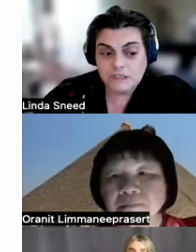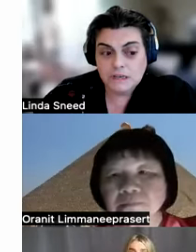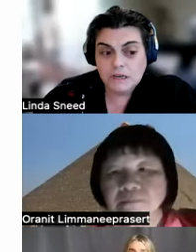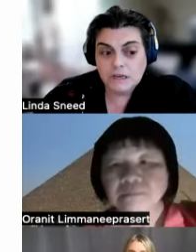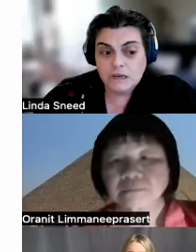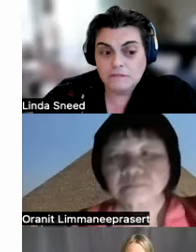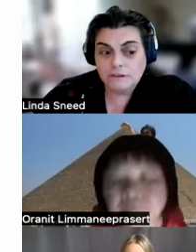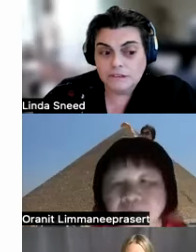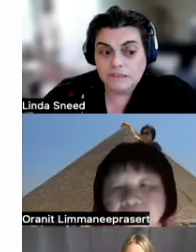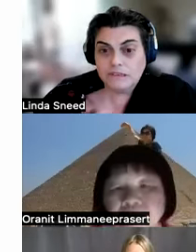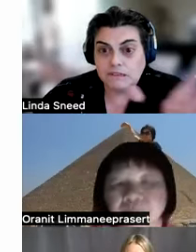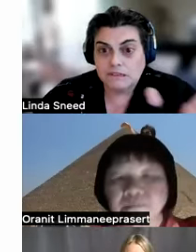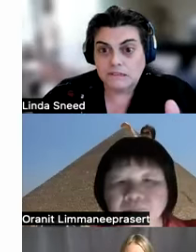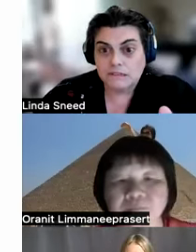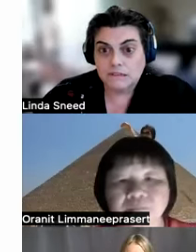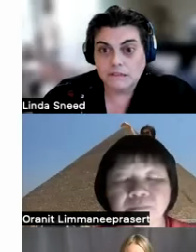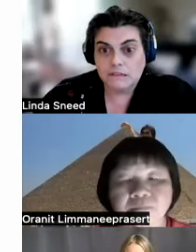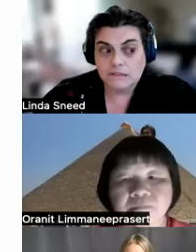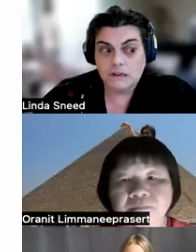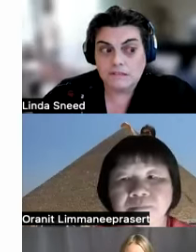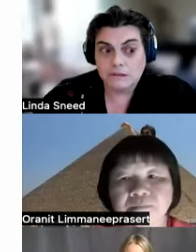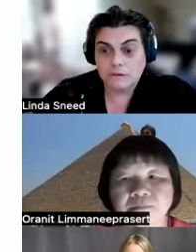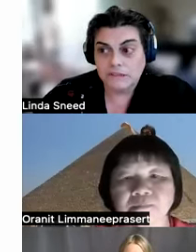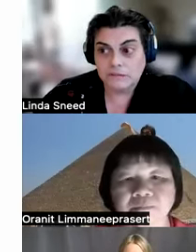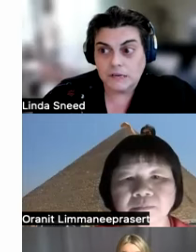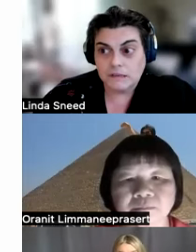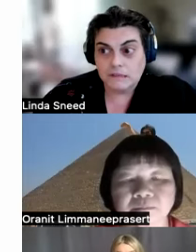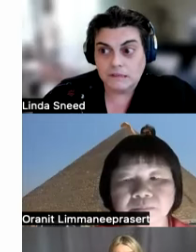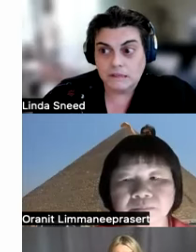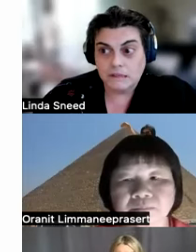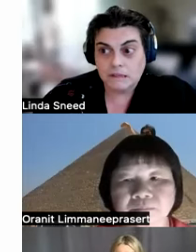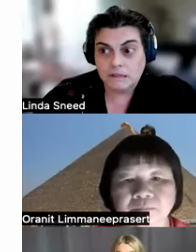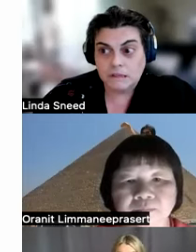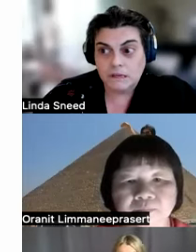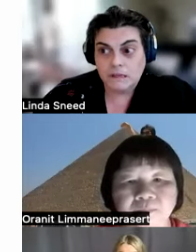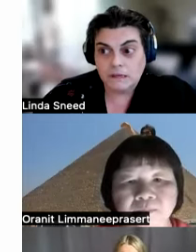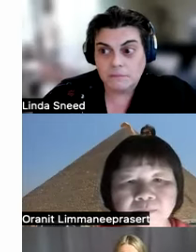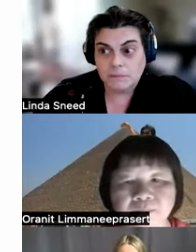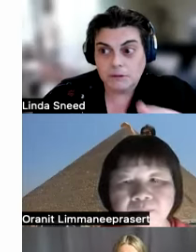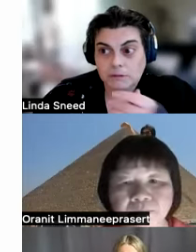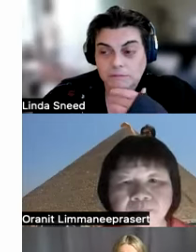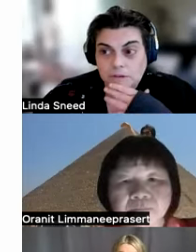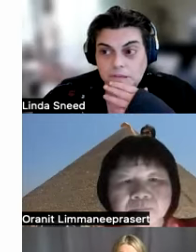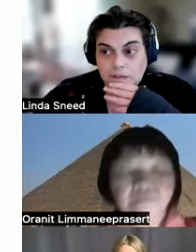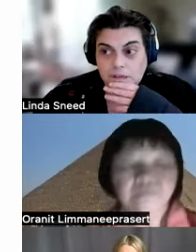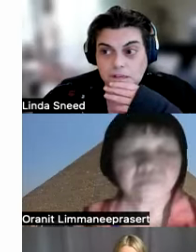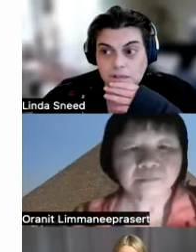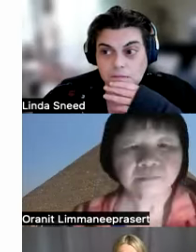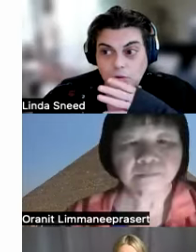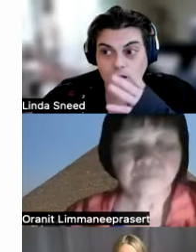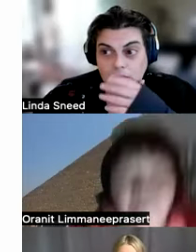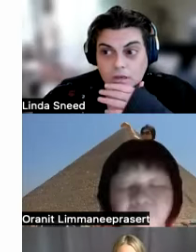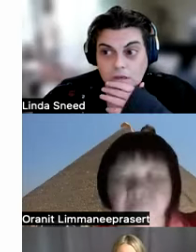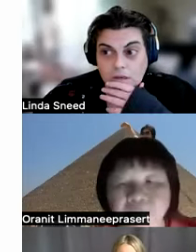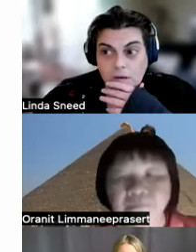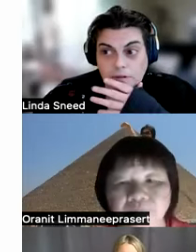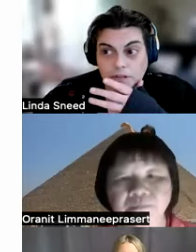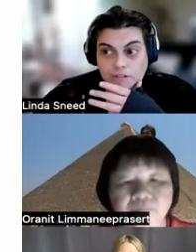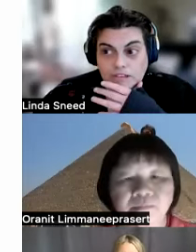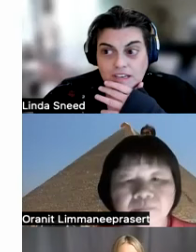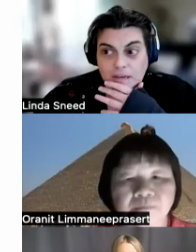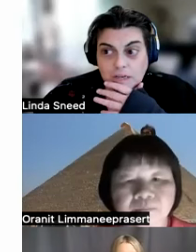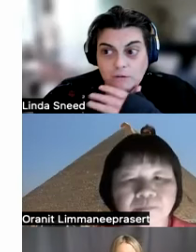investigation versus this consequence arising. I think that might put folks at more, help